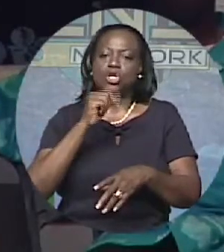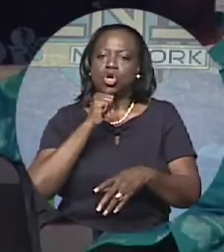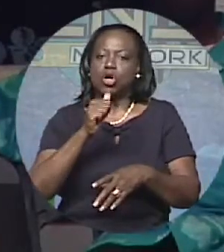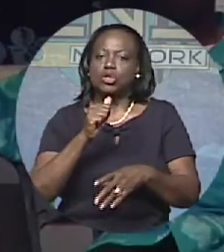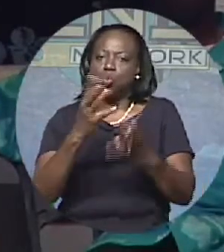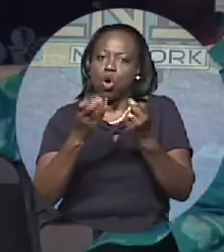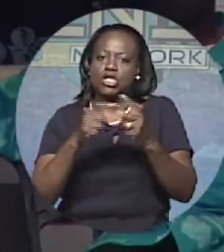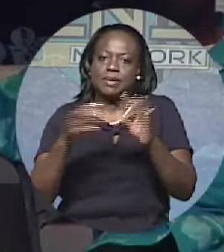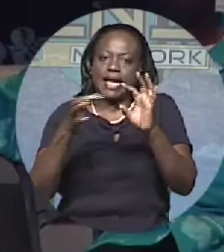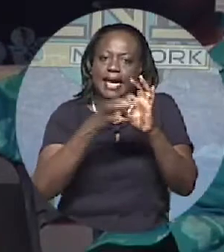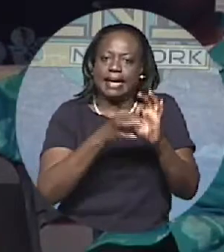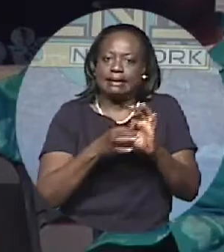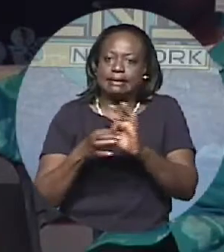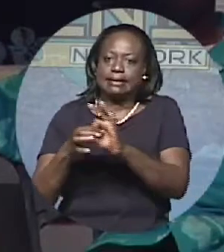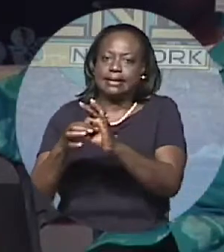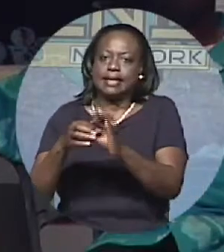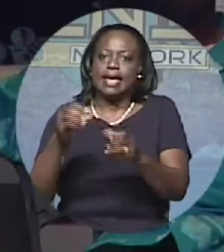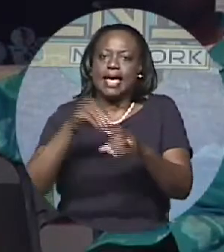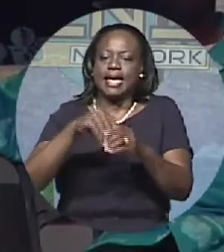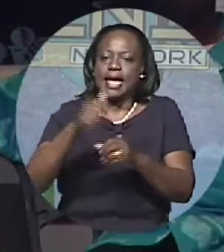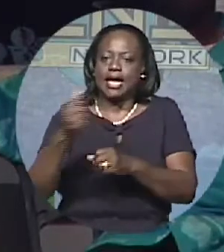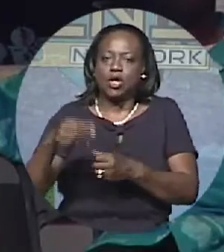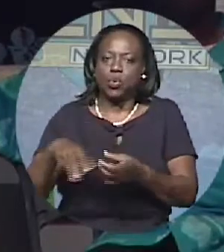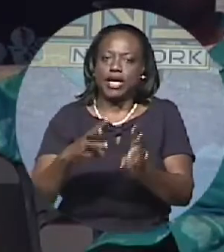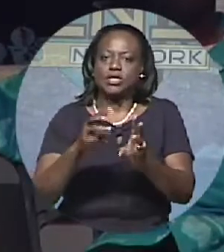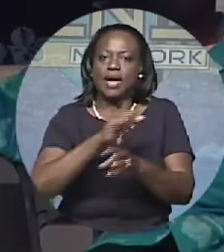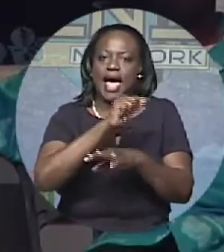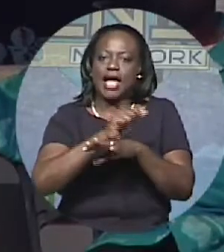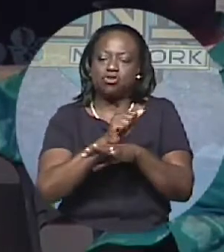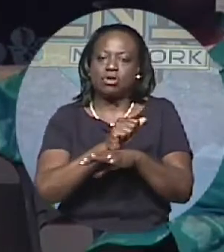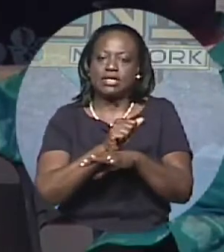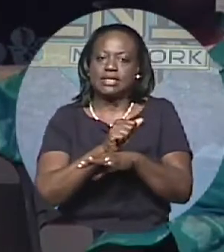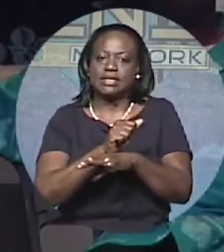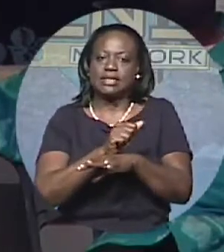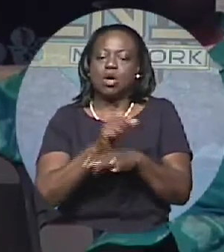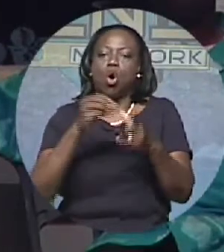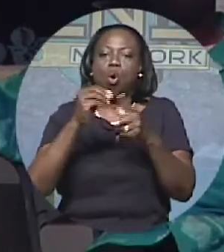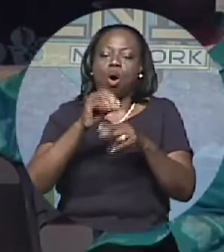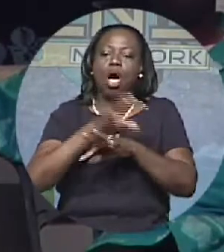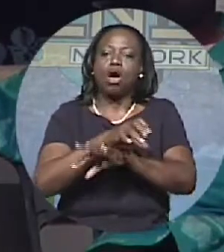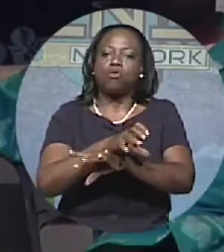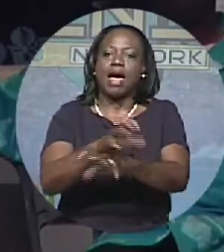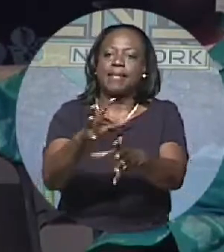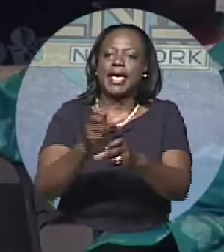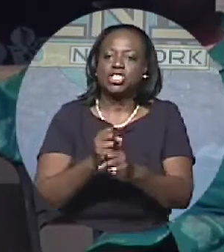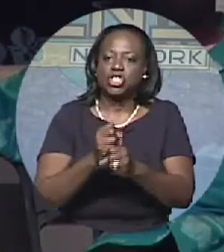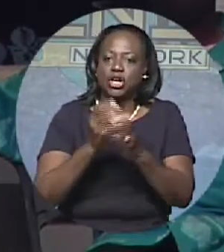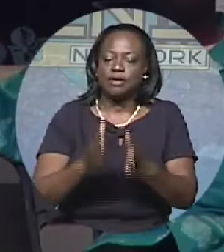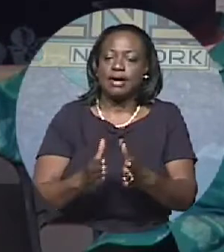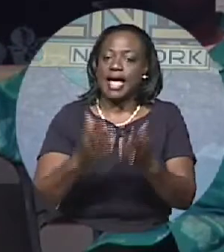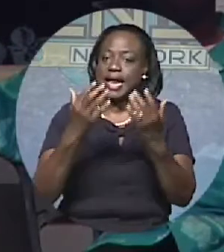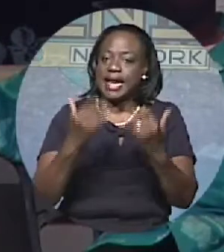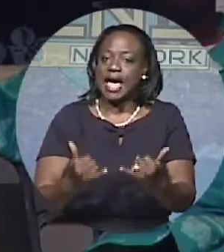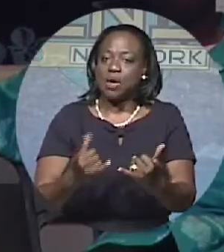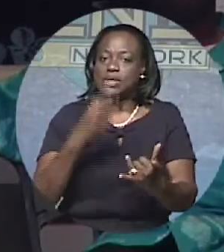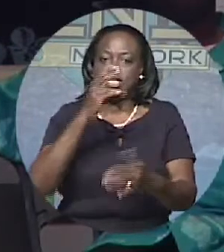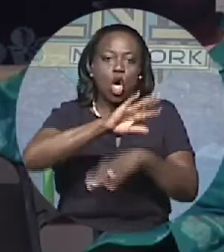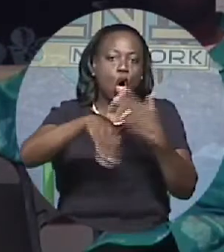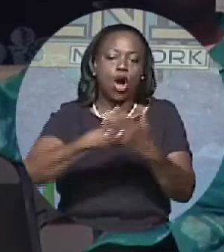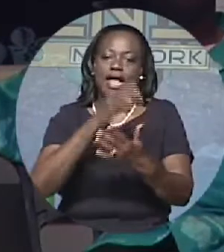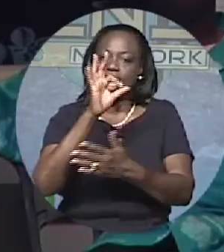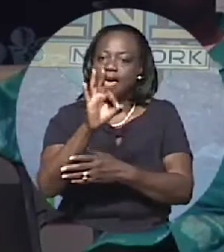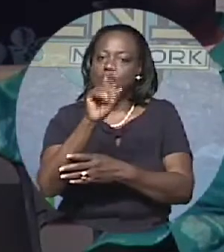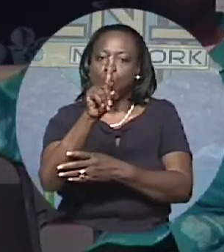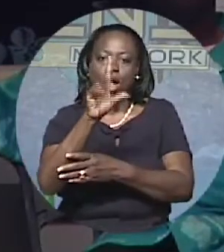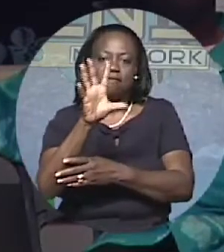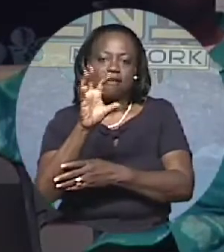linked in any way to Andros and being connoted as a crab catcher. Now you see all the F-150 and all the nice